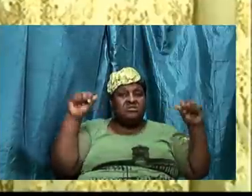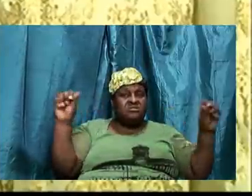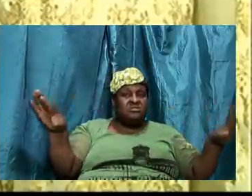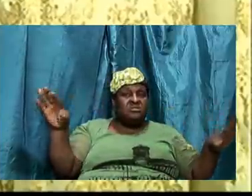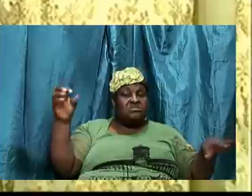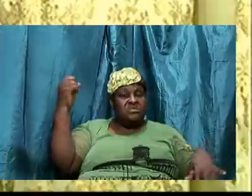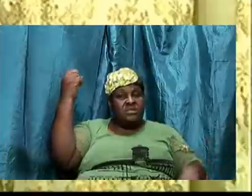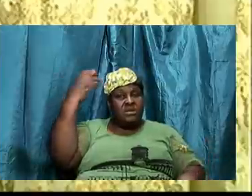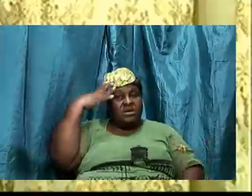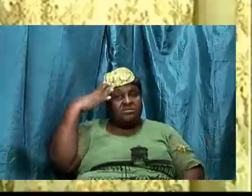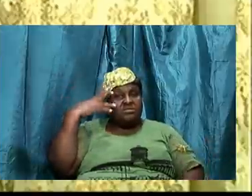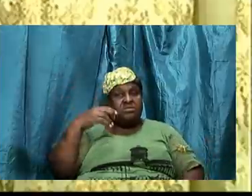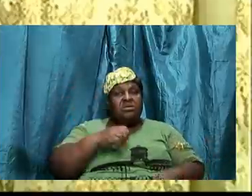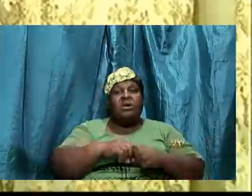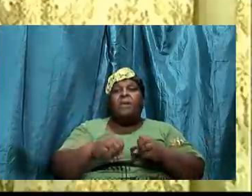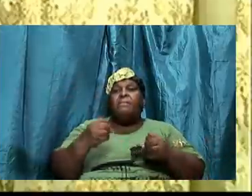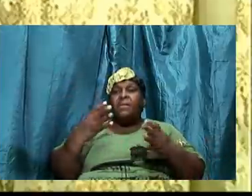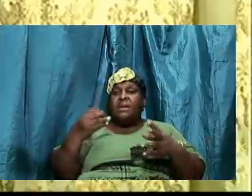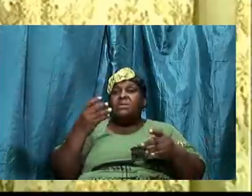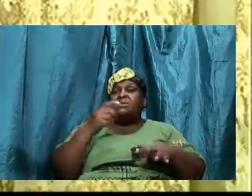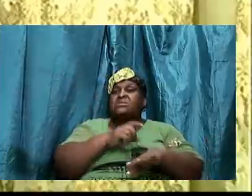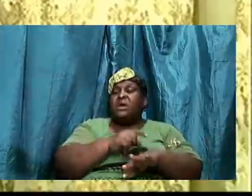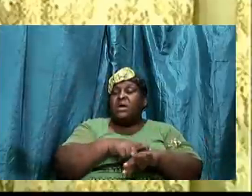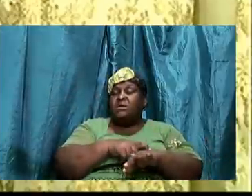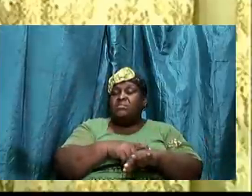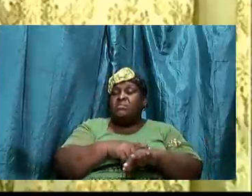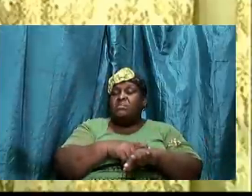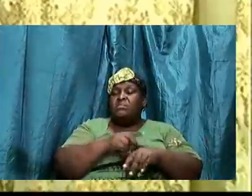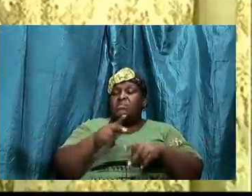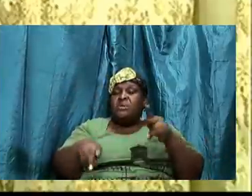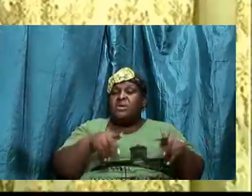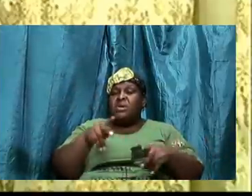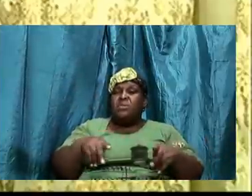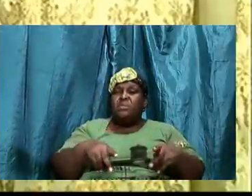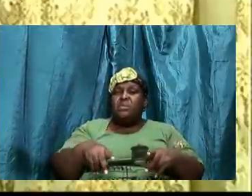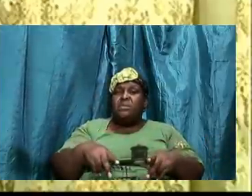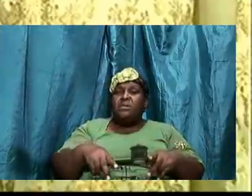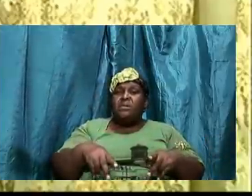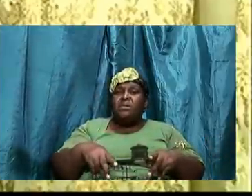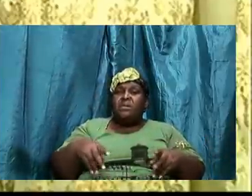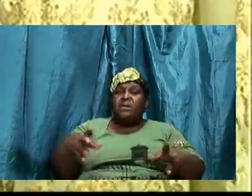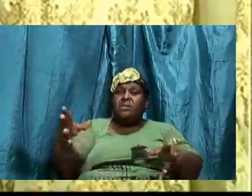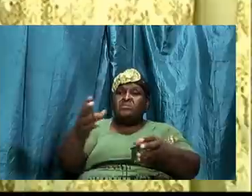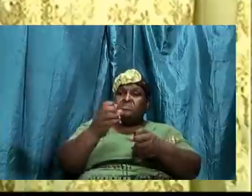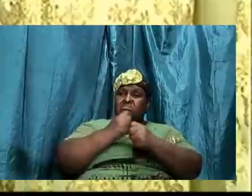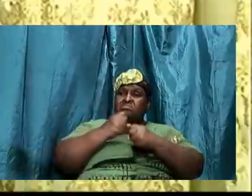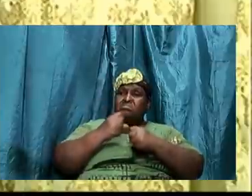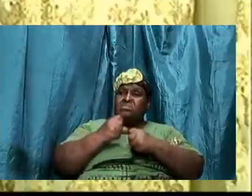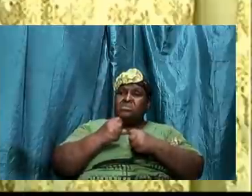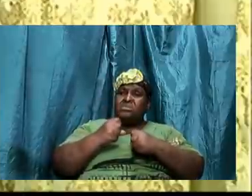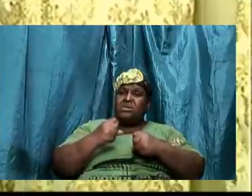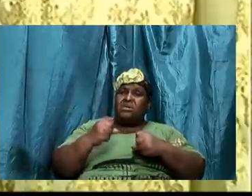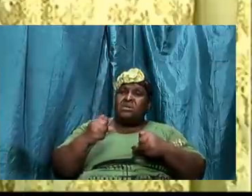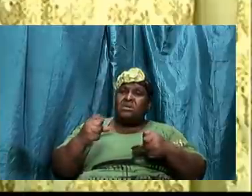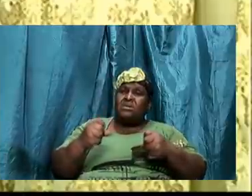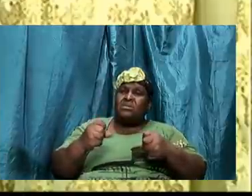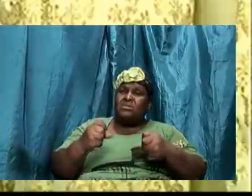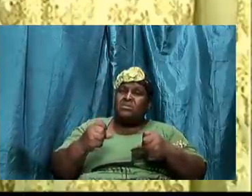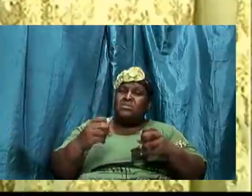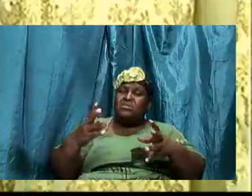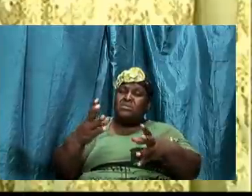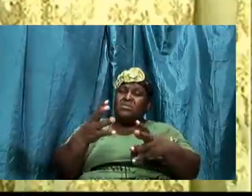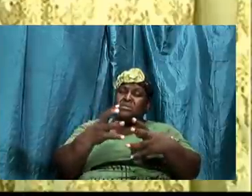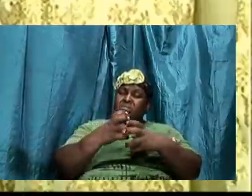some people are gravitated to the ministers that are pushing down some people and slaying them in the spirit.